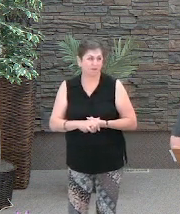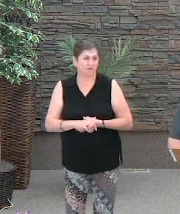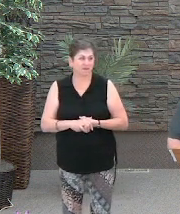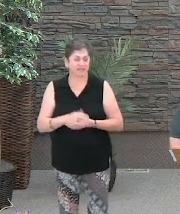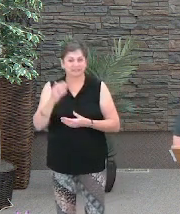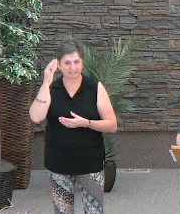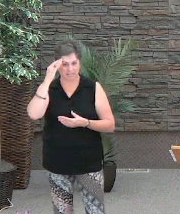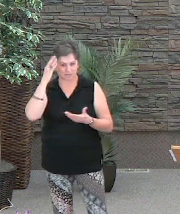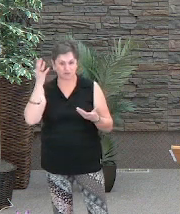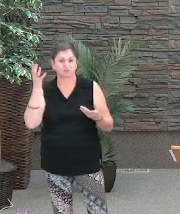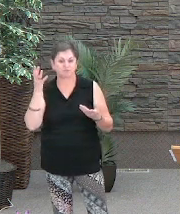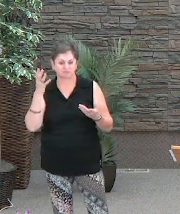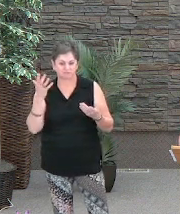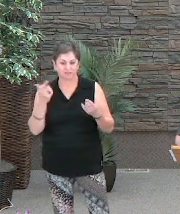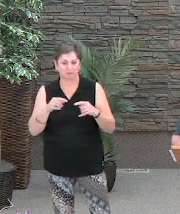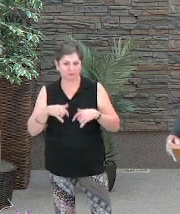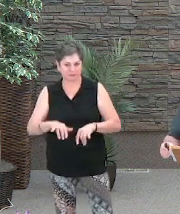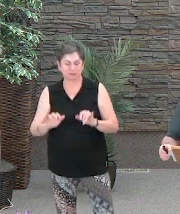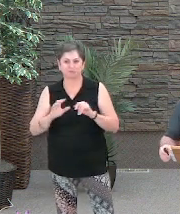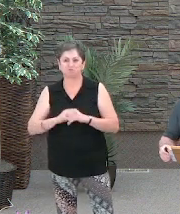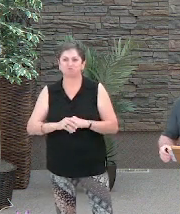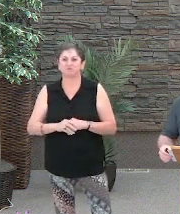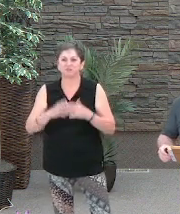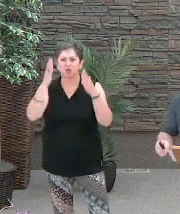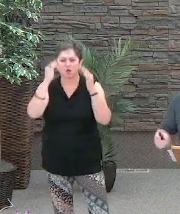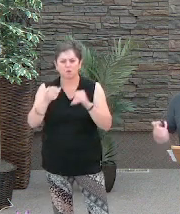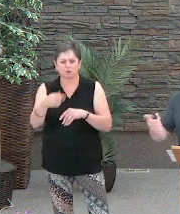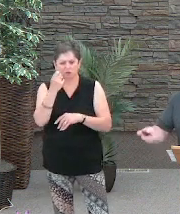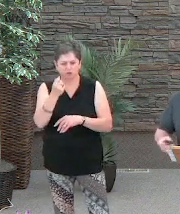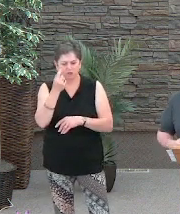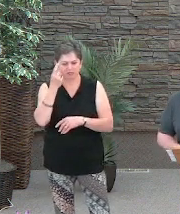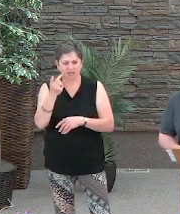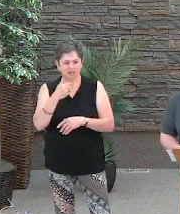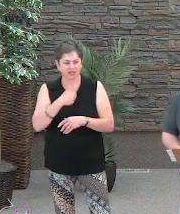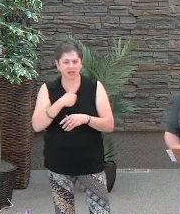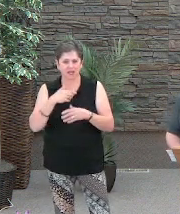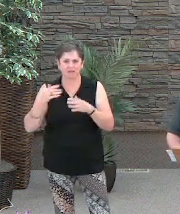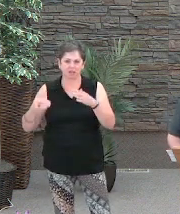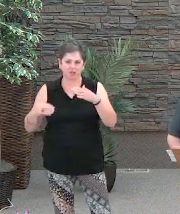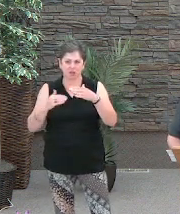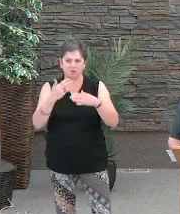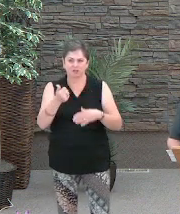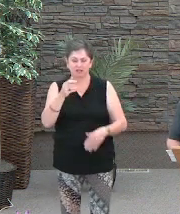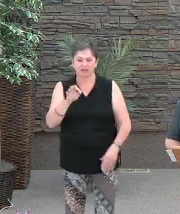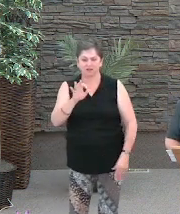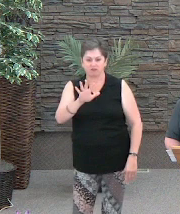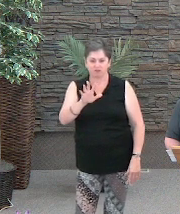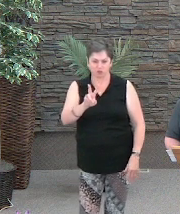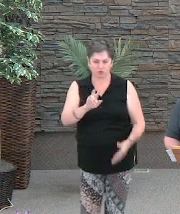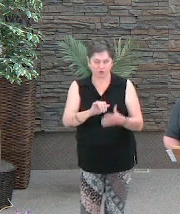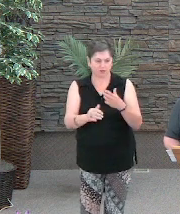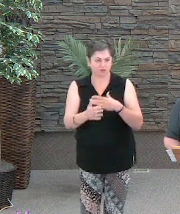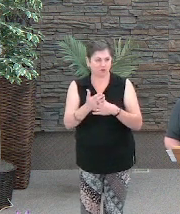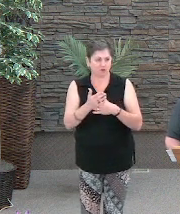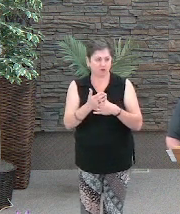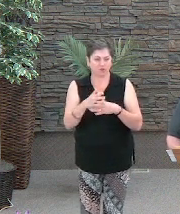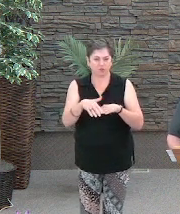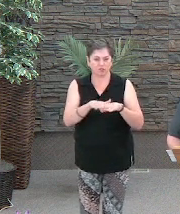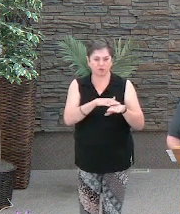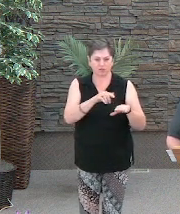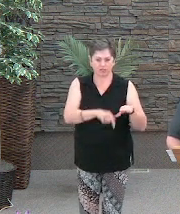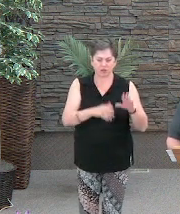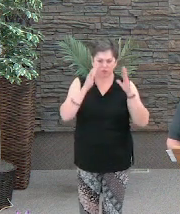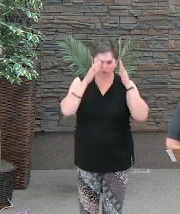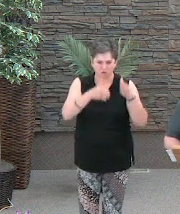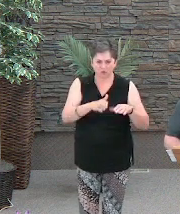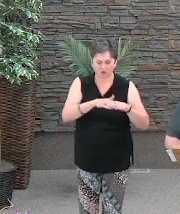Sounds very familiar to me. So what I hope you see in this, I've taken you up to 1952 this morning. We slowed down to